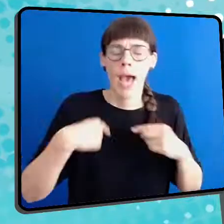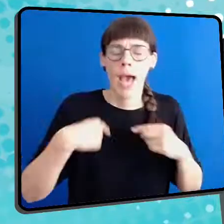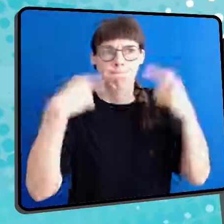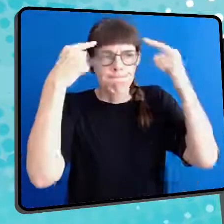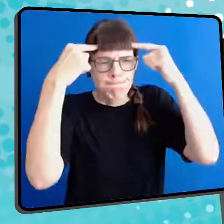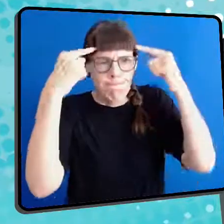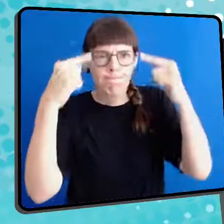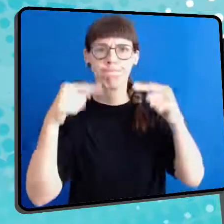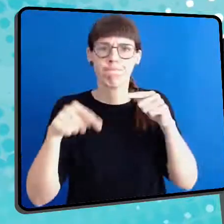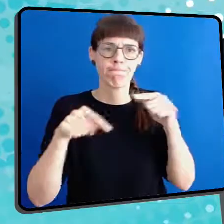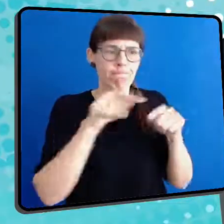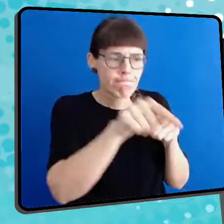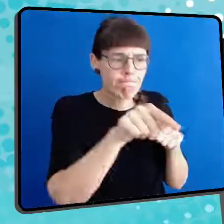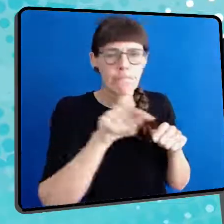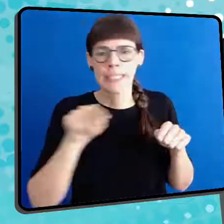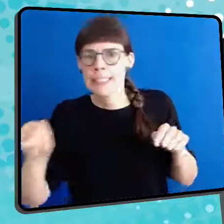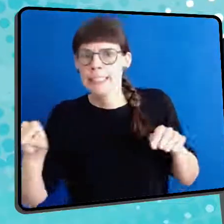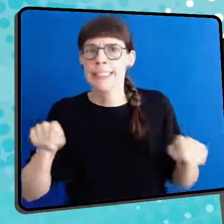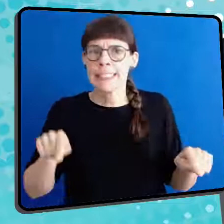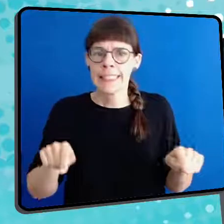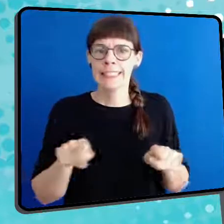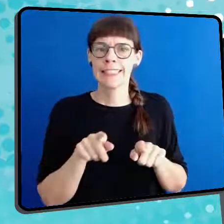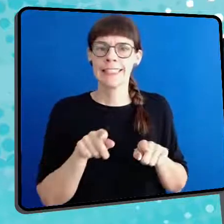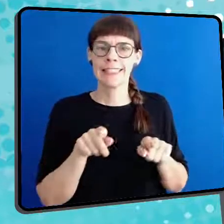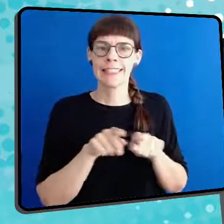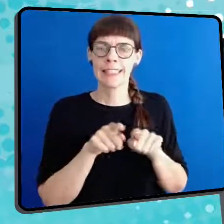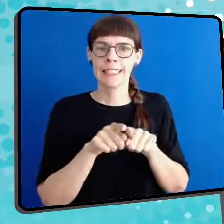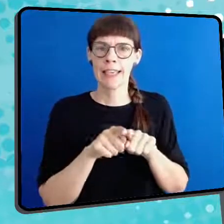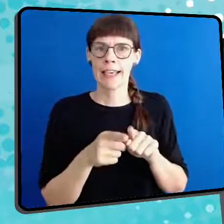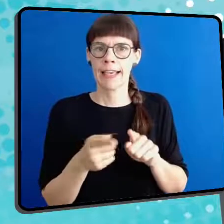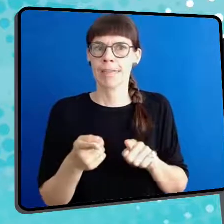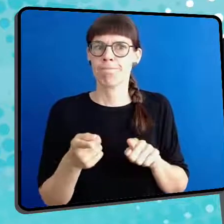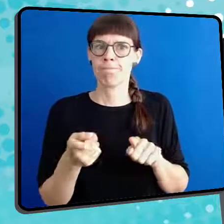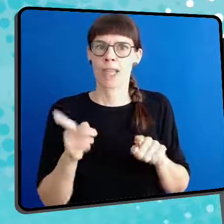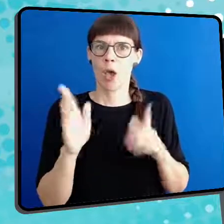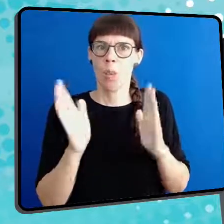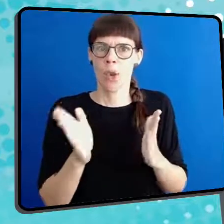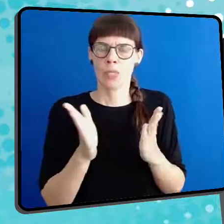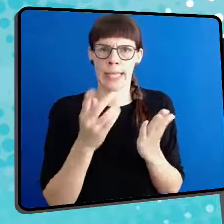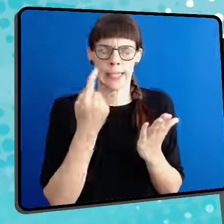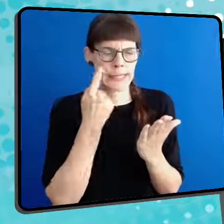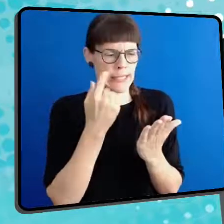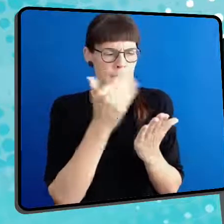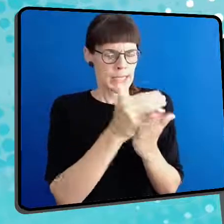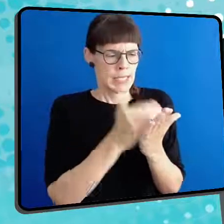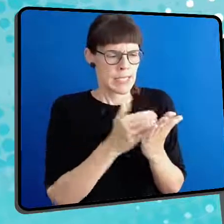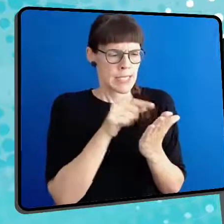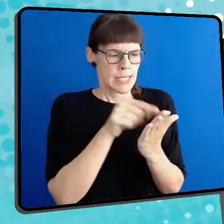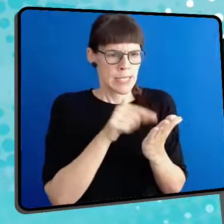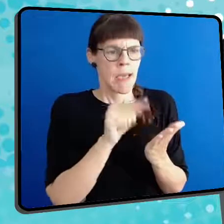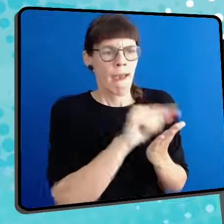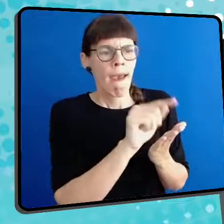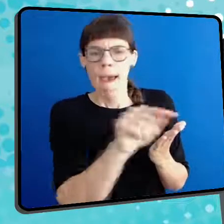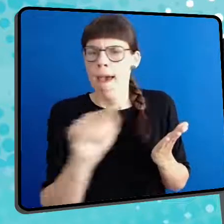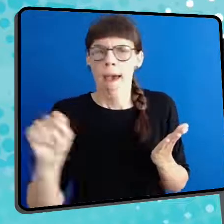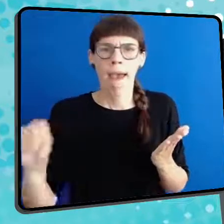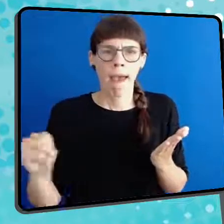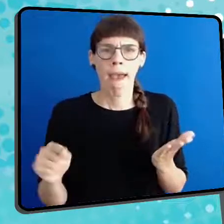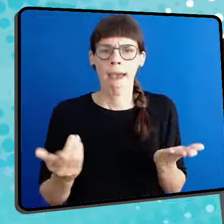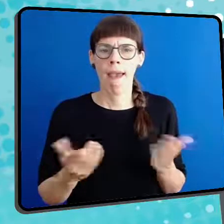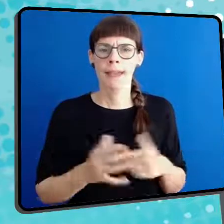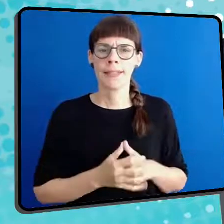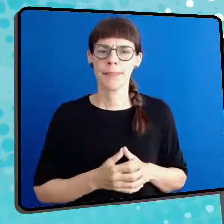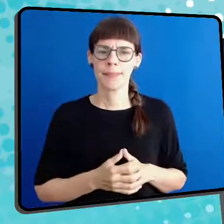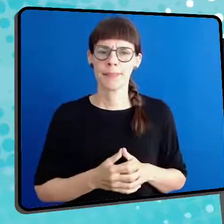to go back and check all the boxes again with everybody and then go back. But that's what makes it